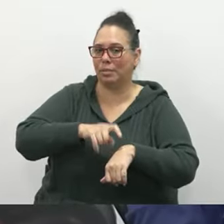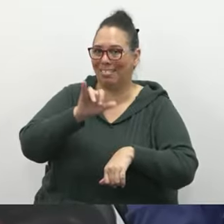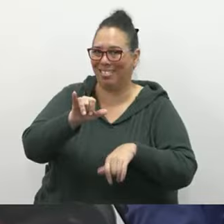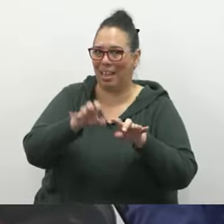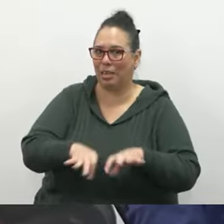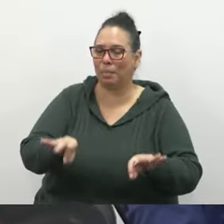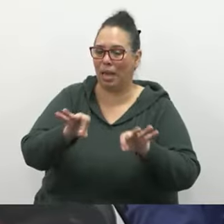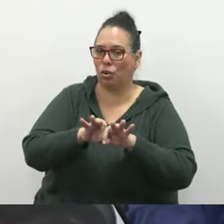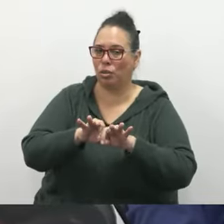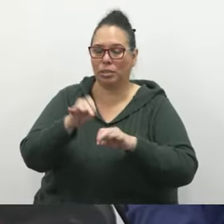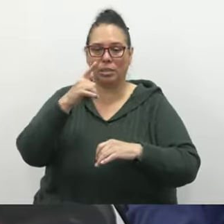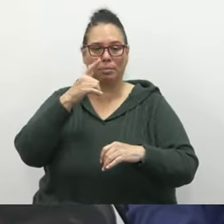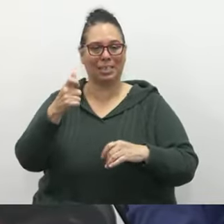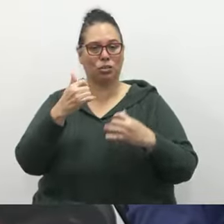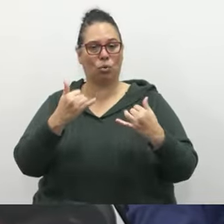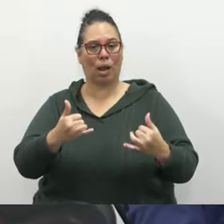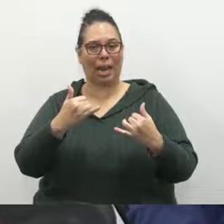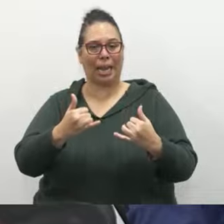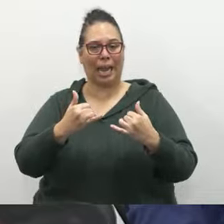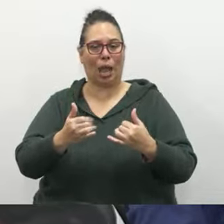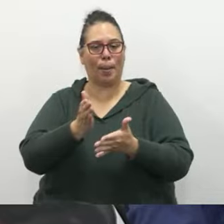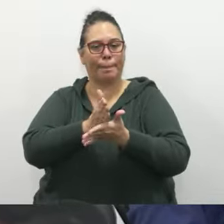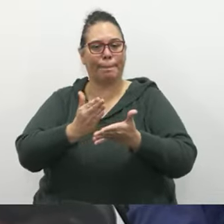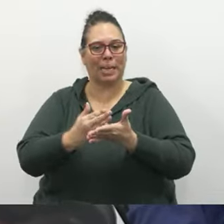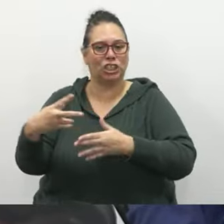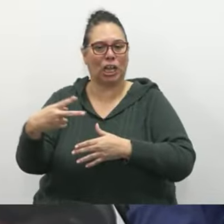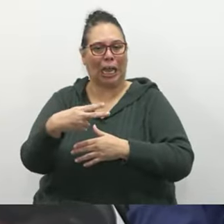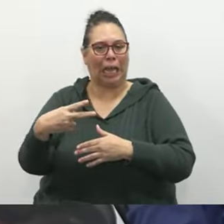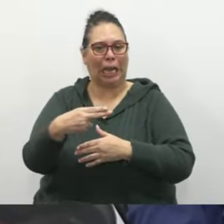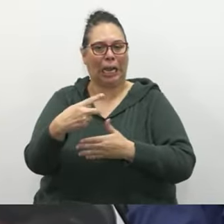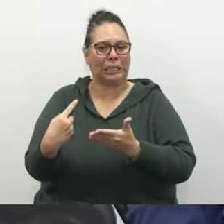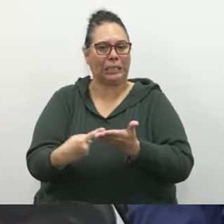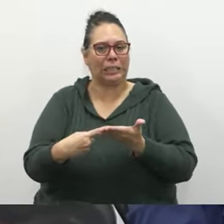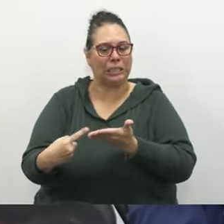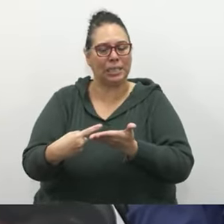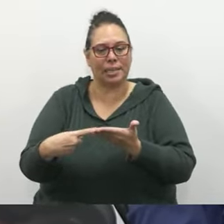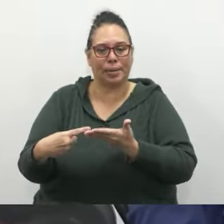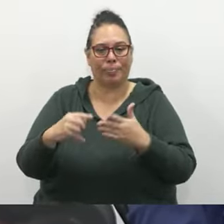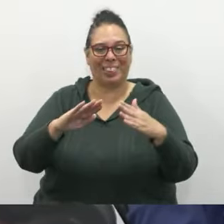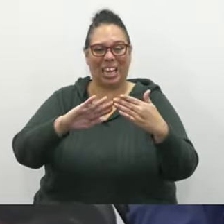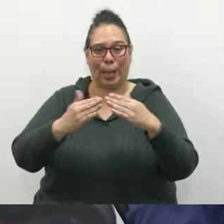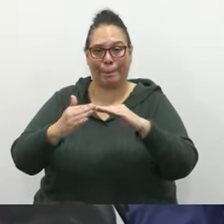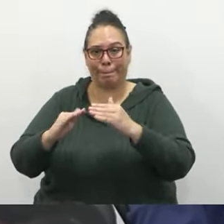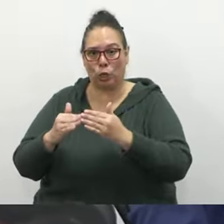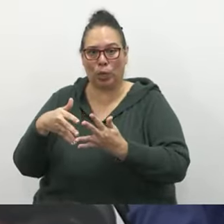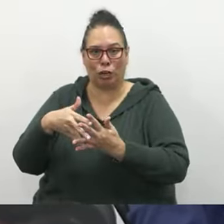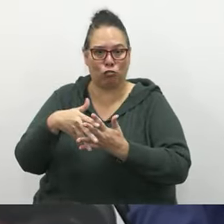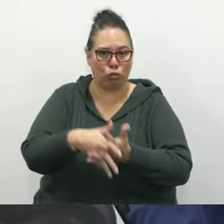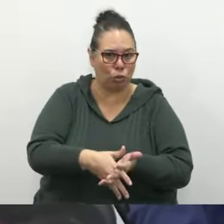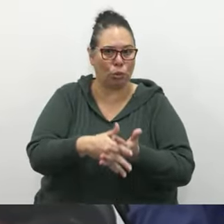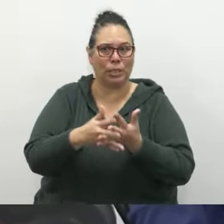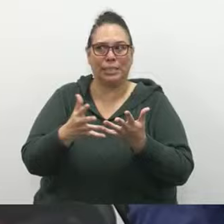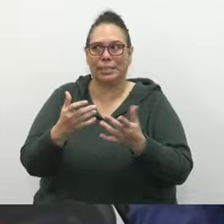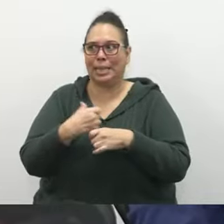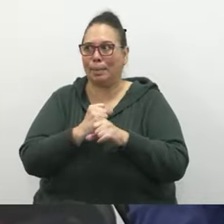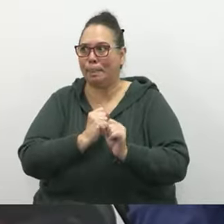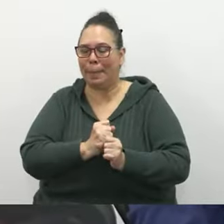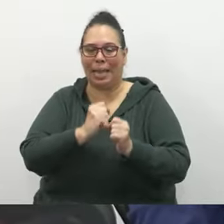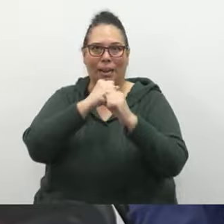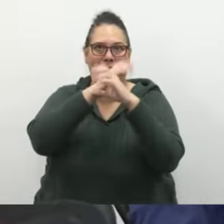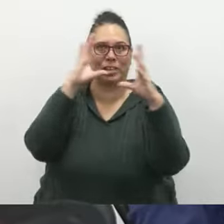matters. Because right now, as budget cuts are being discussed, the very community-rooted positions that made Vision